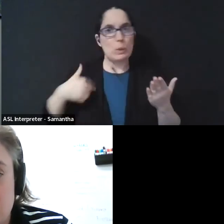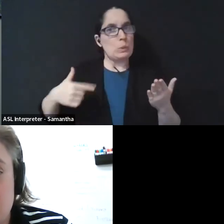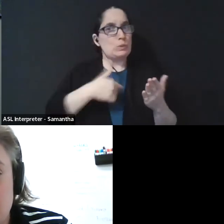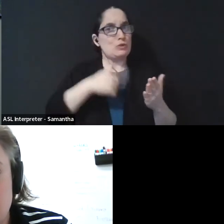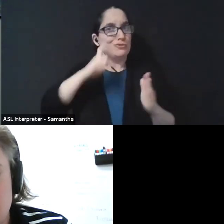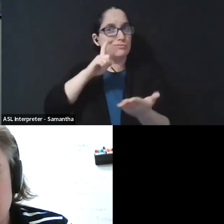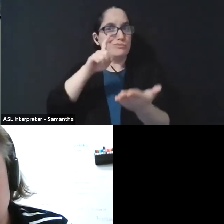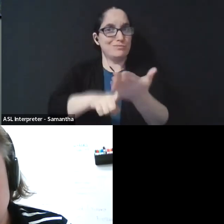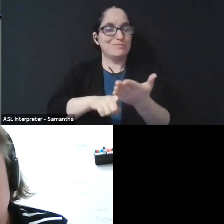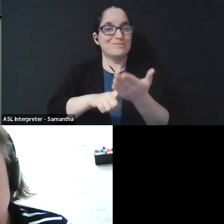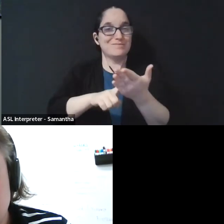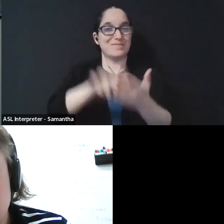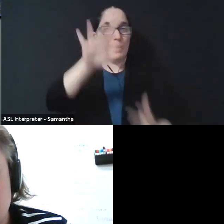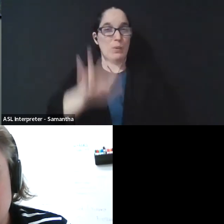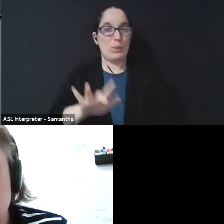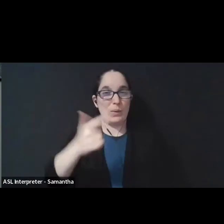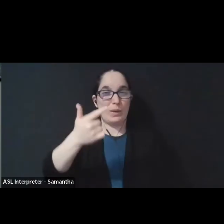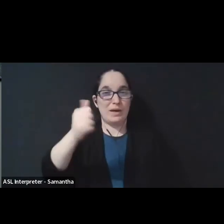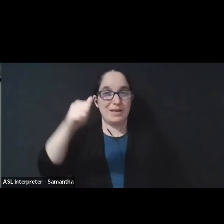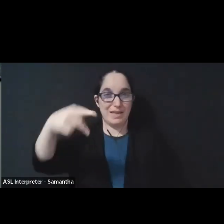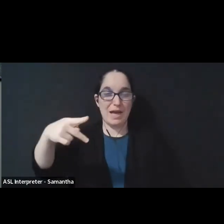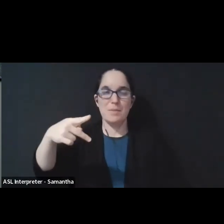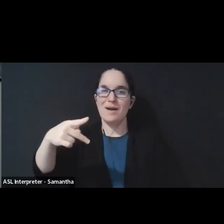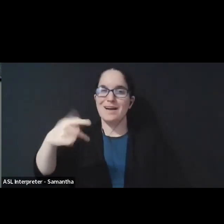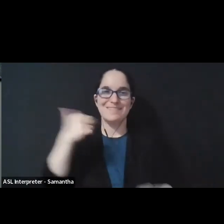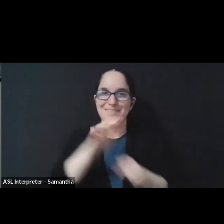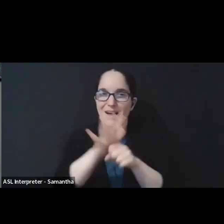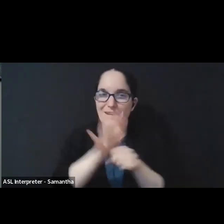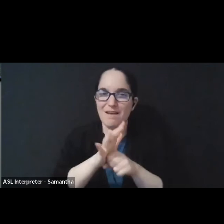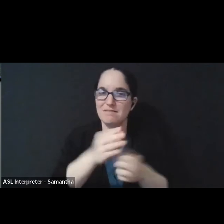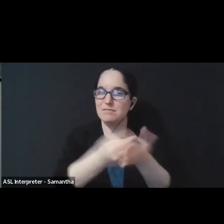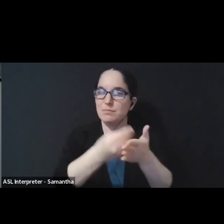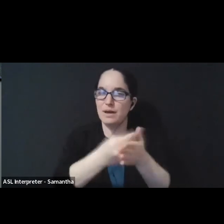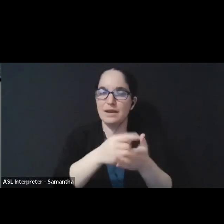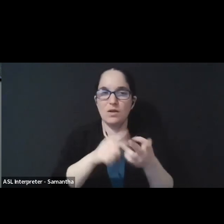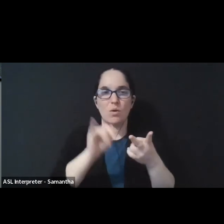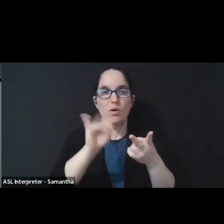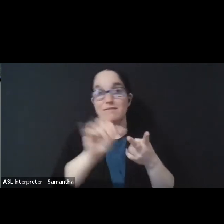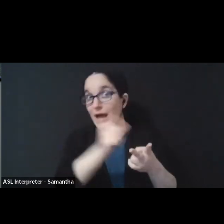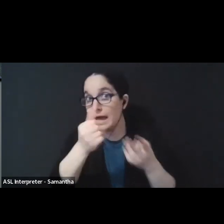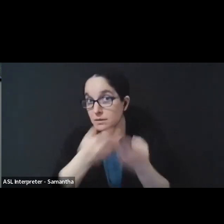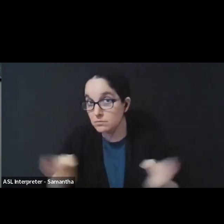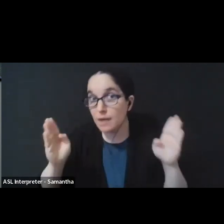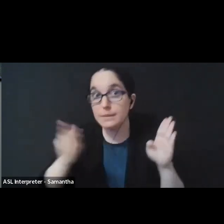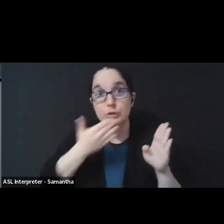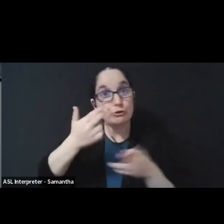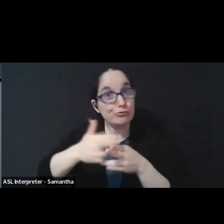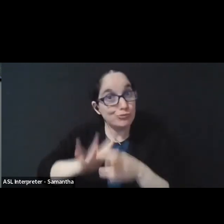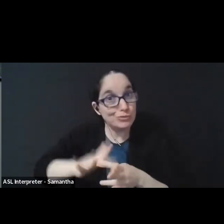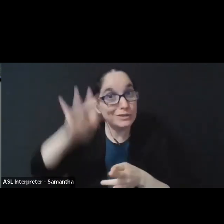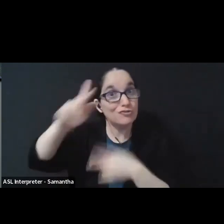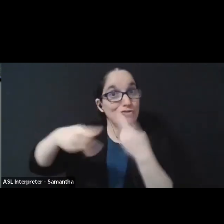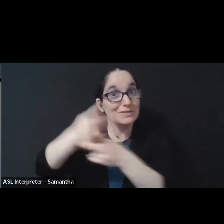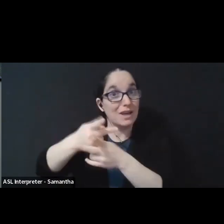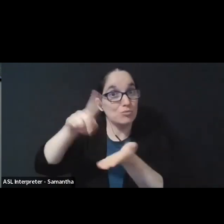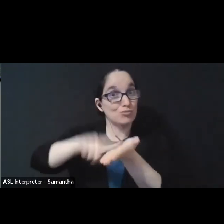in the lack of a funding stream or a publicly well-known public you know, funding stream for this type of research. And,